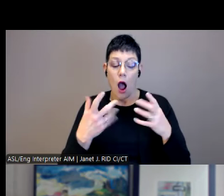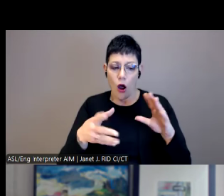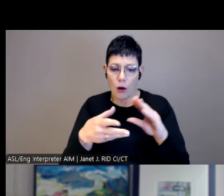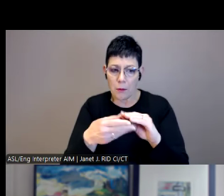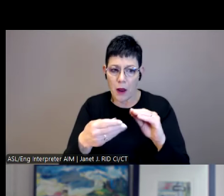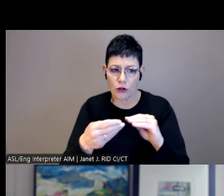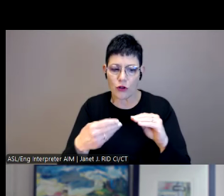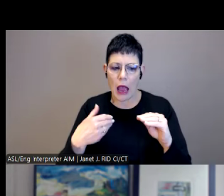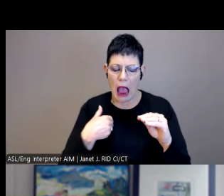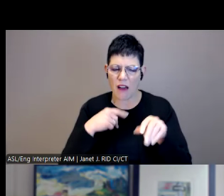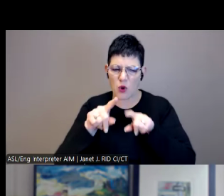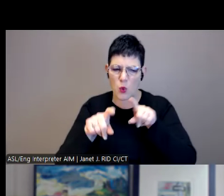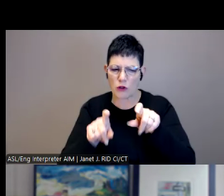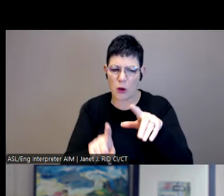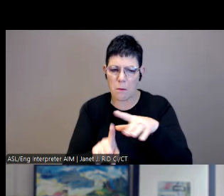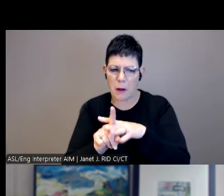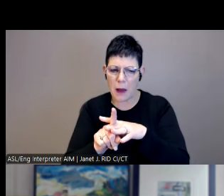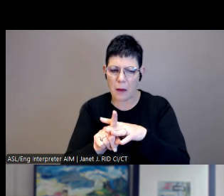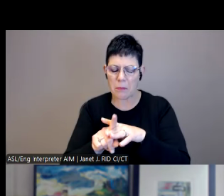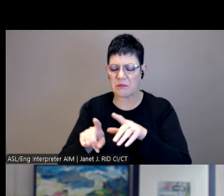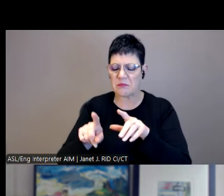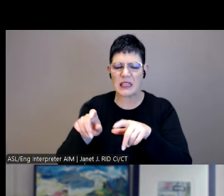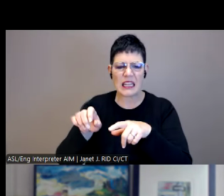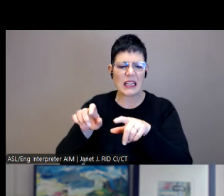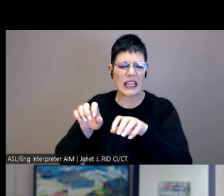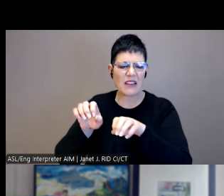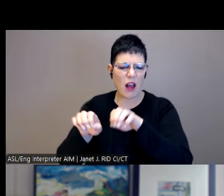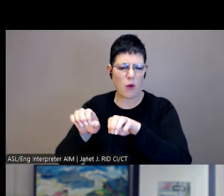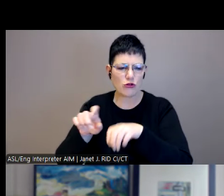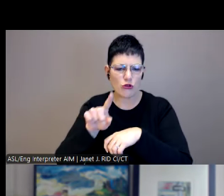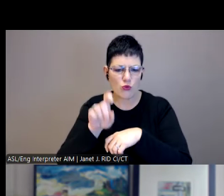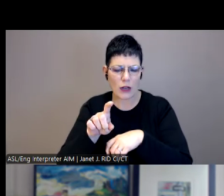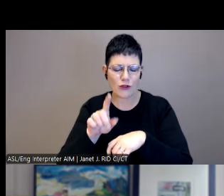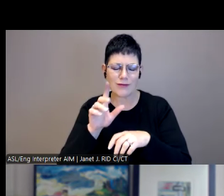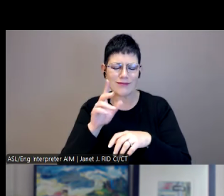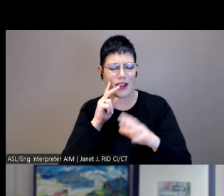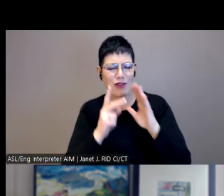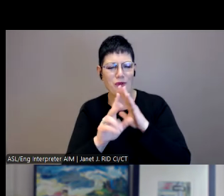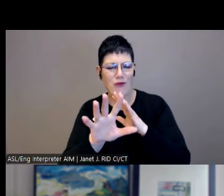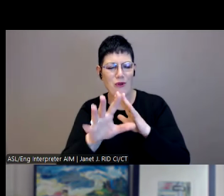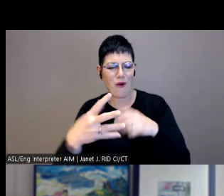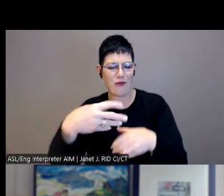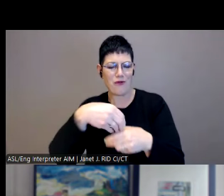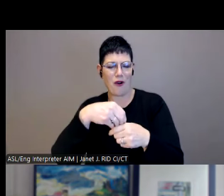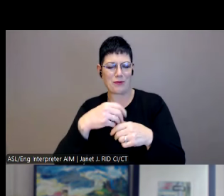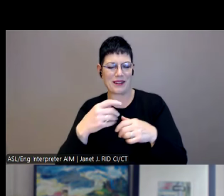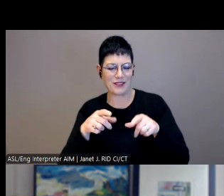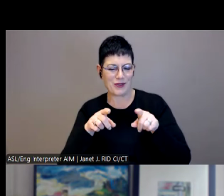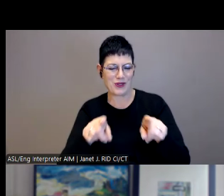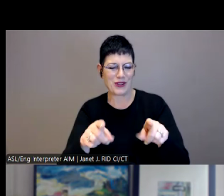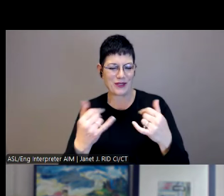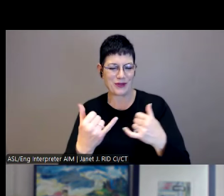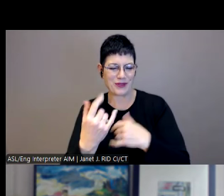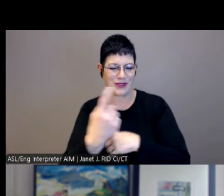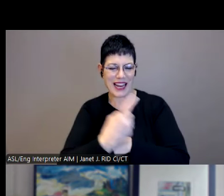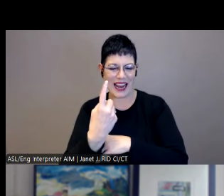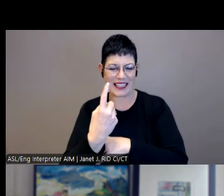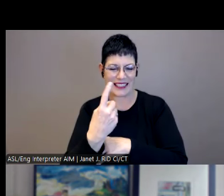have polls and evaluation questions, and we really look forward to your engagement there.